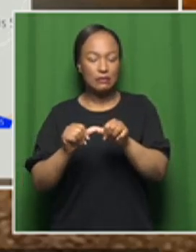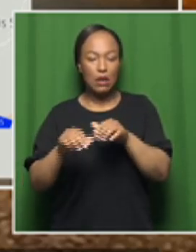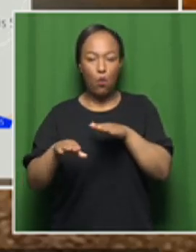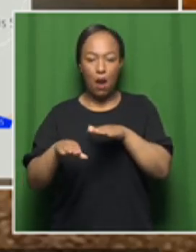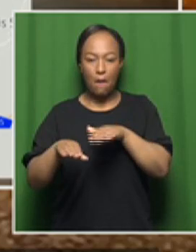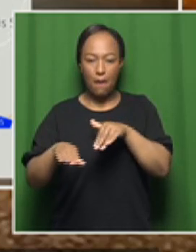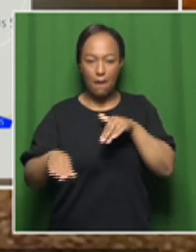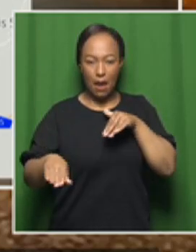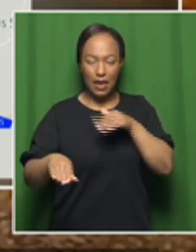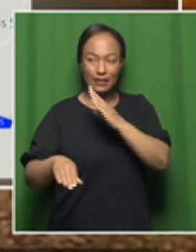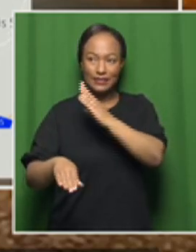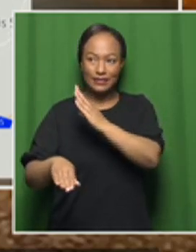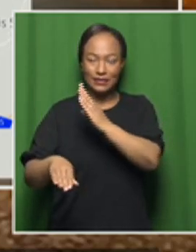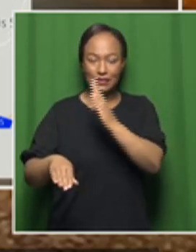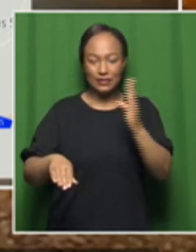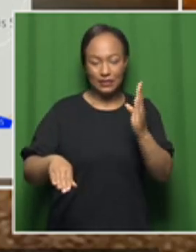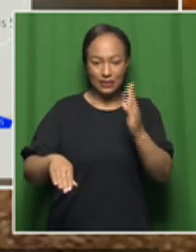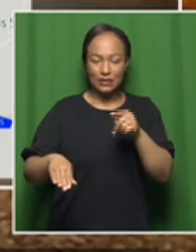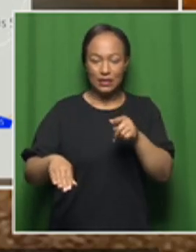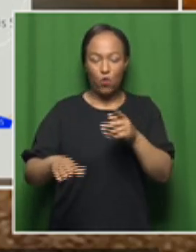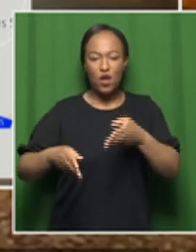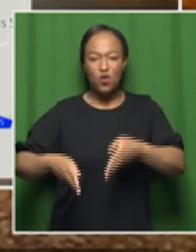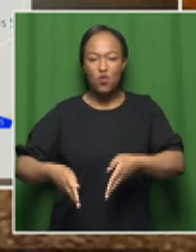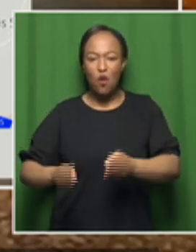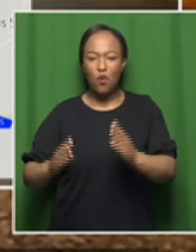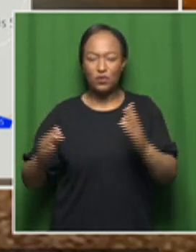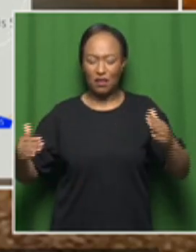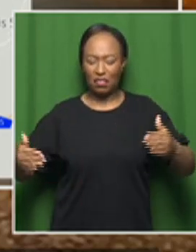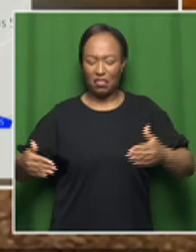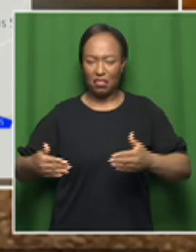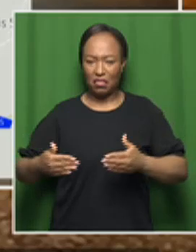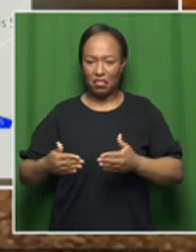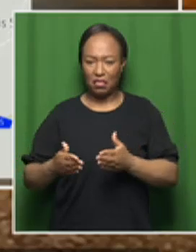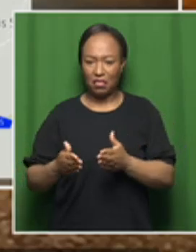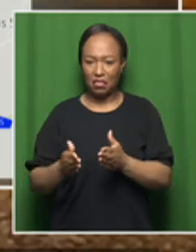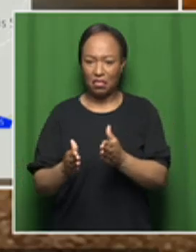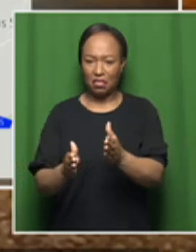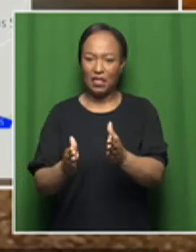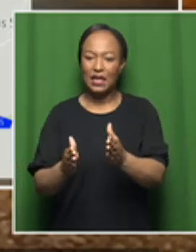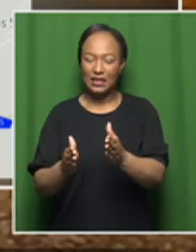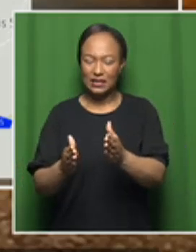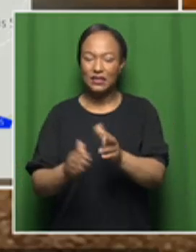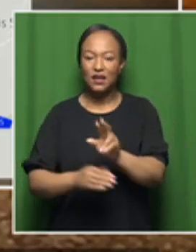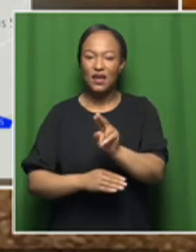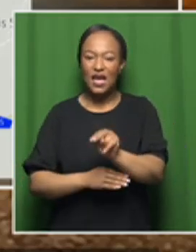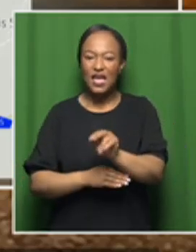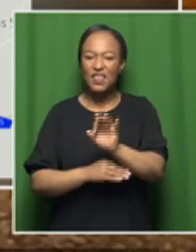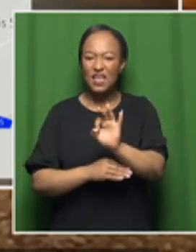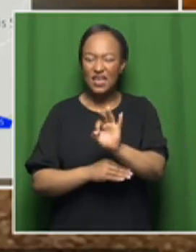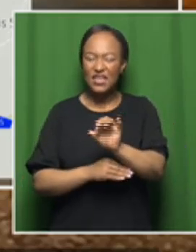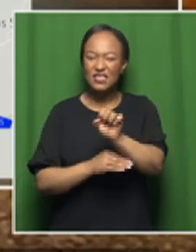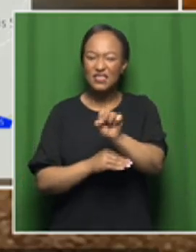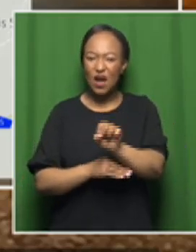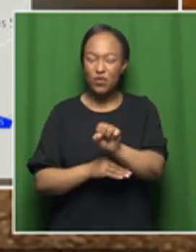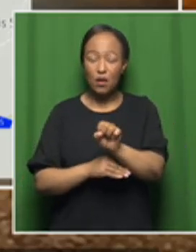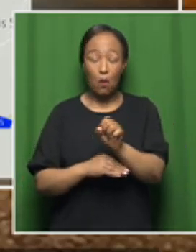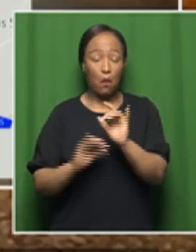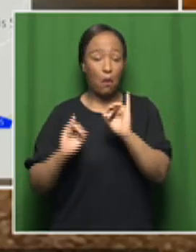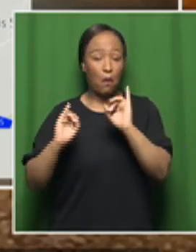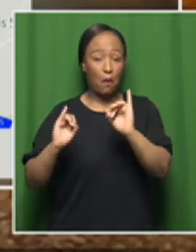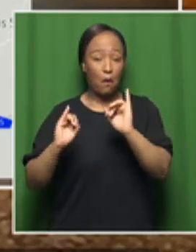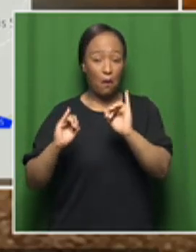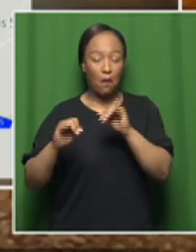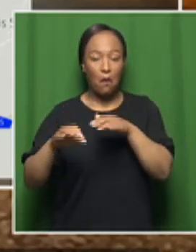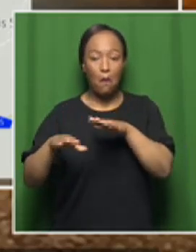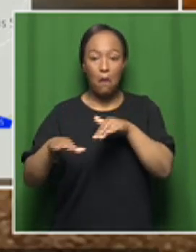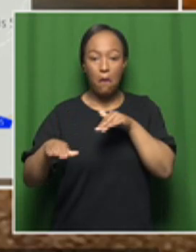day long with those lane closures getting up on the N3 north and the N3 south going down into Limbro Park. Really heavy at peak times, but just it's an